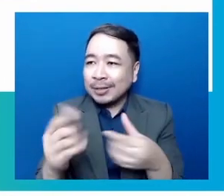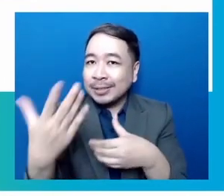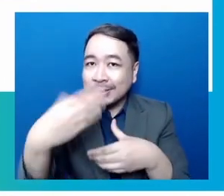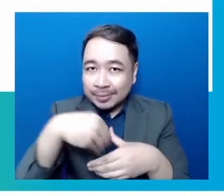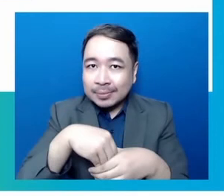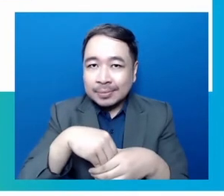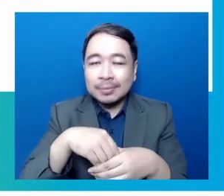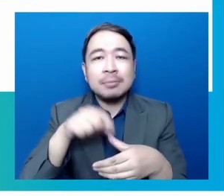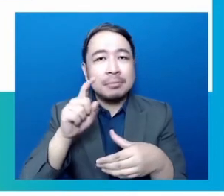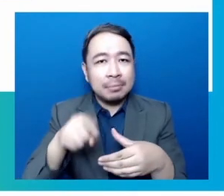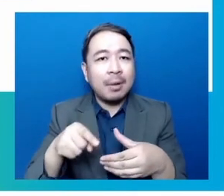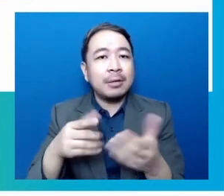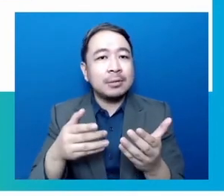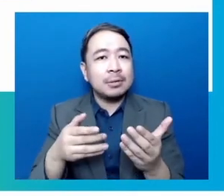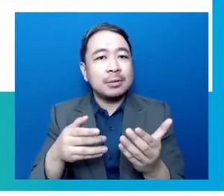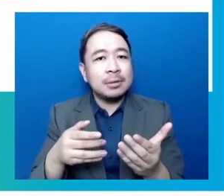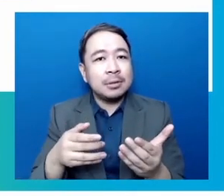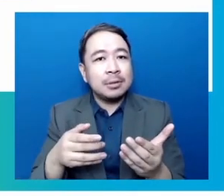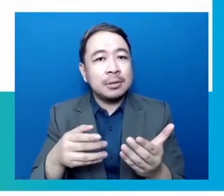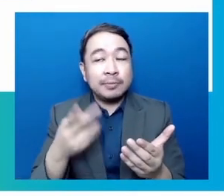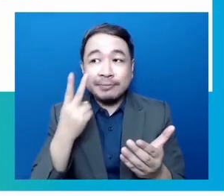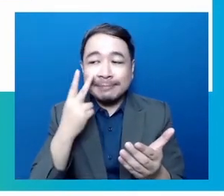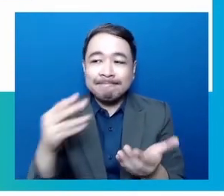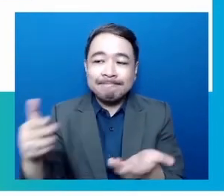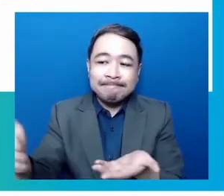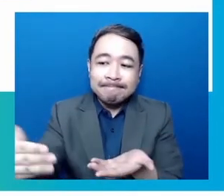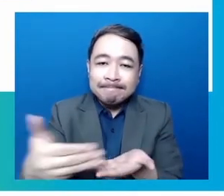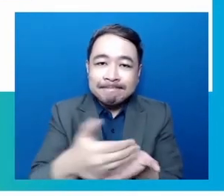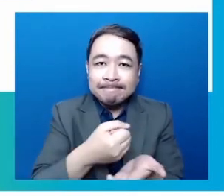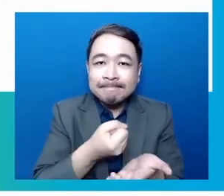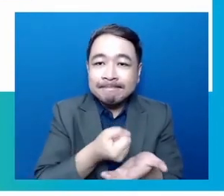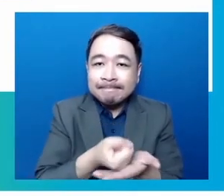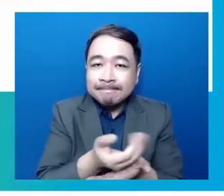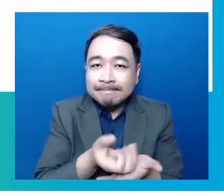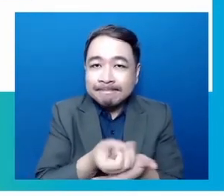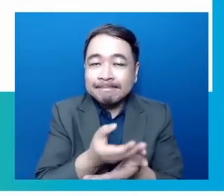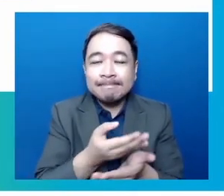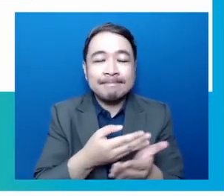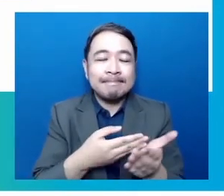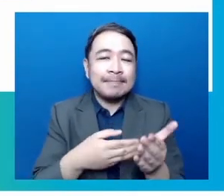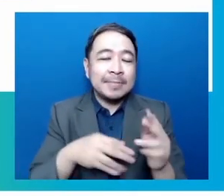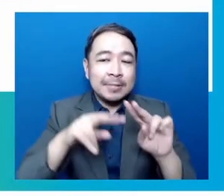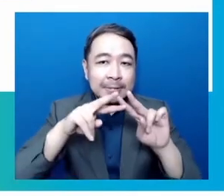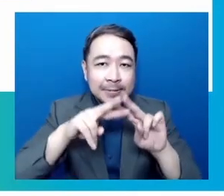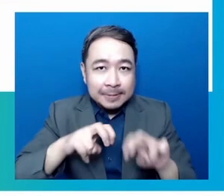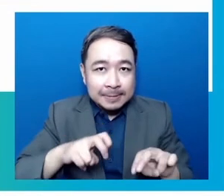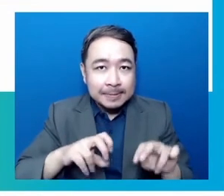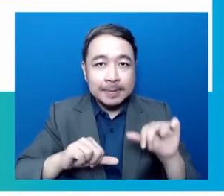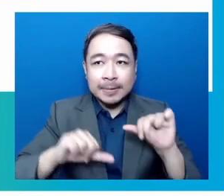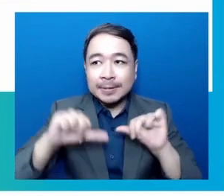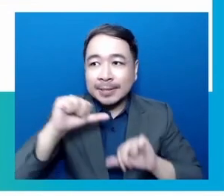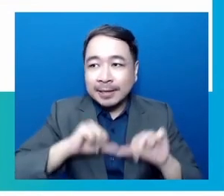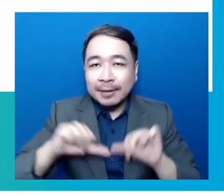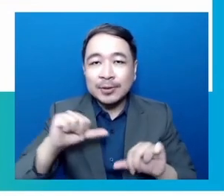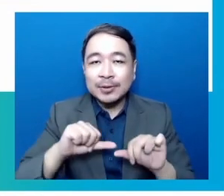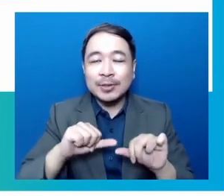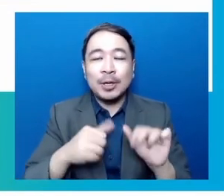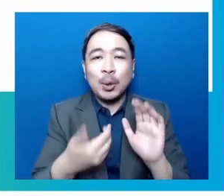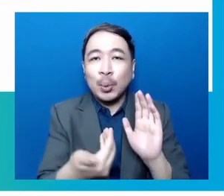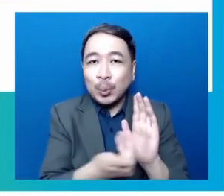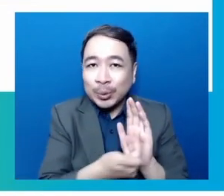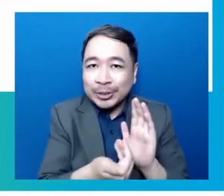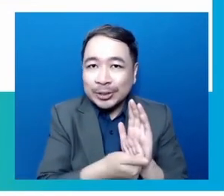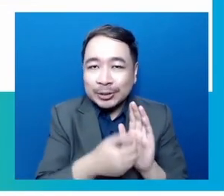basis of facts and scientific research, to make concrete, actionable recommendations you can really work